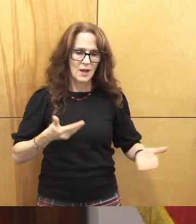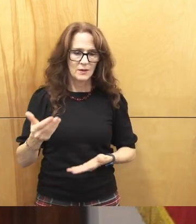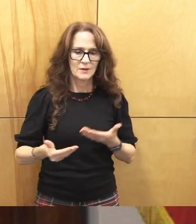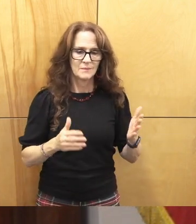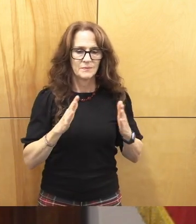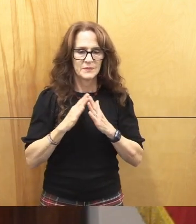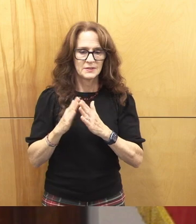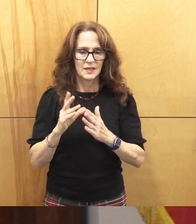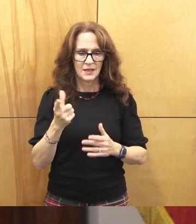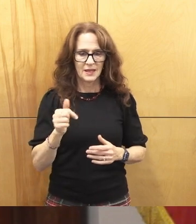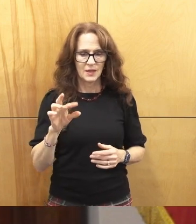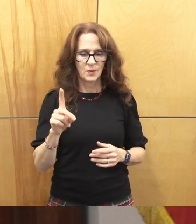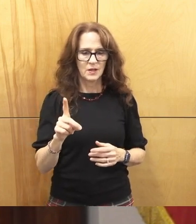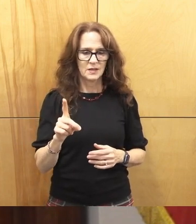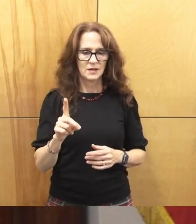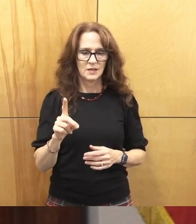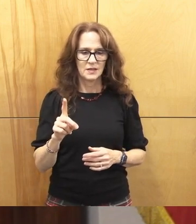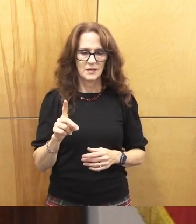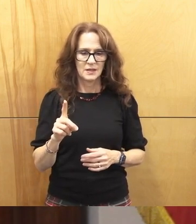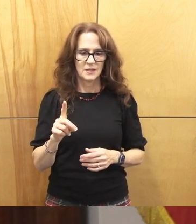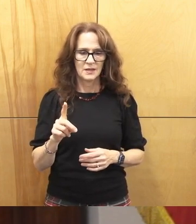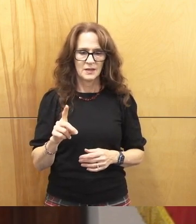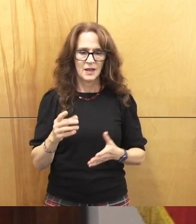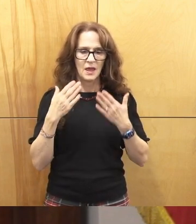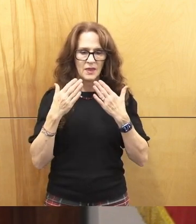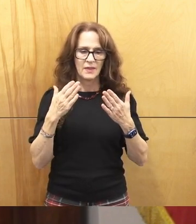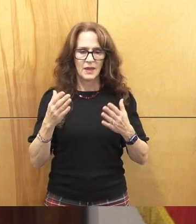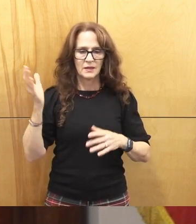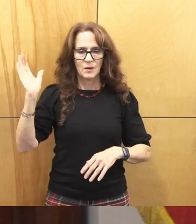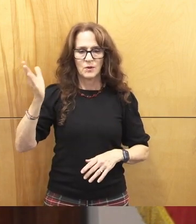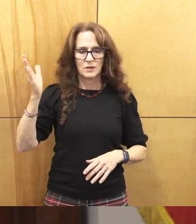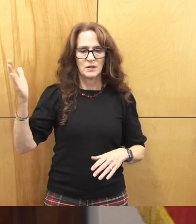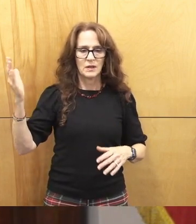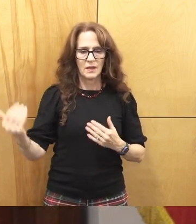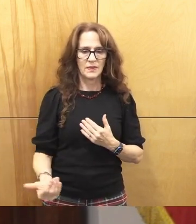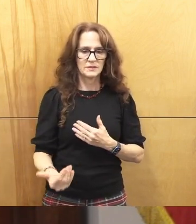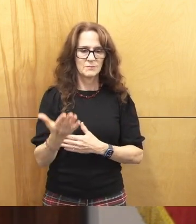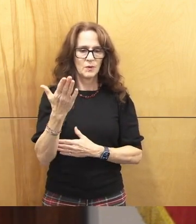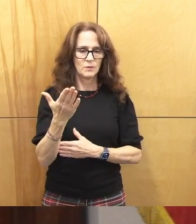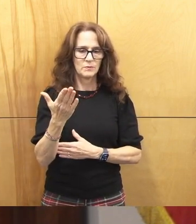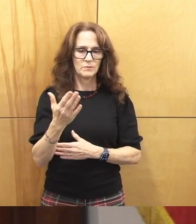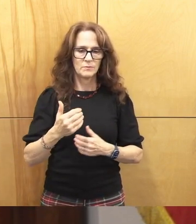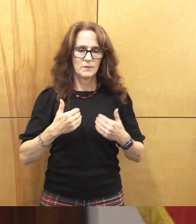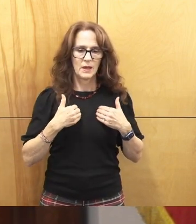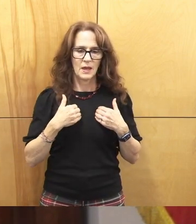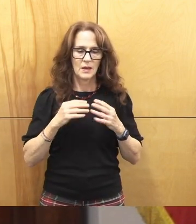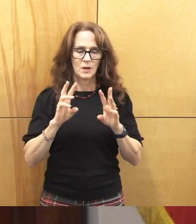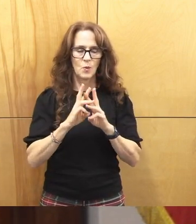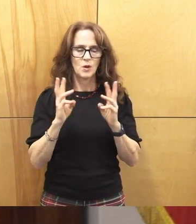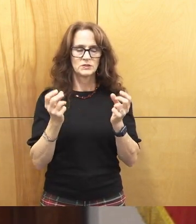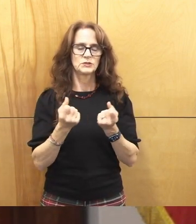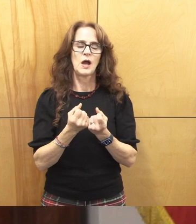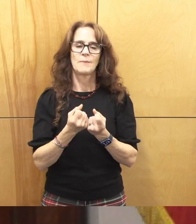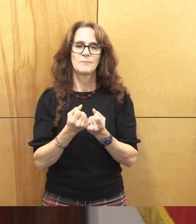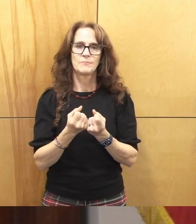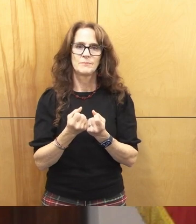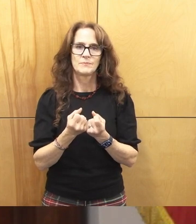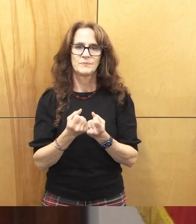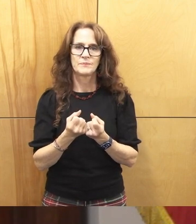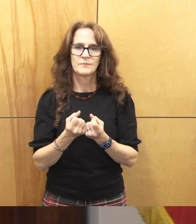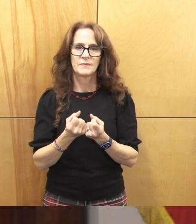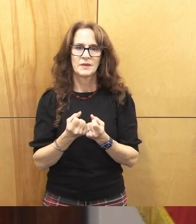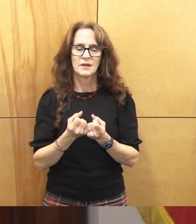the City of Lakewood. I want to thank our presenters this morning. We had a workshop